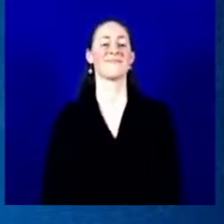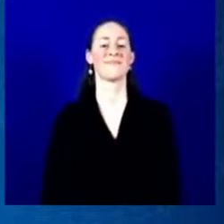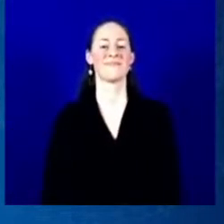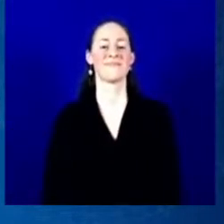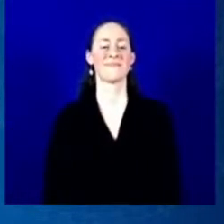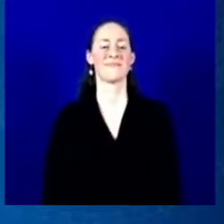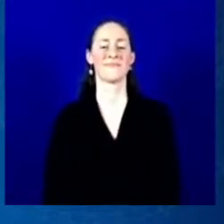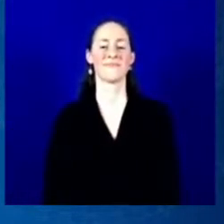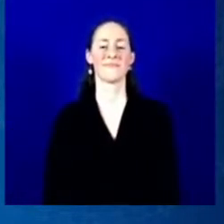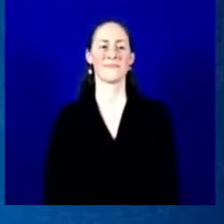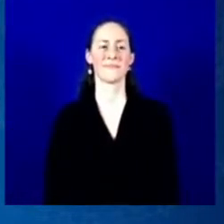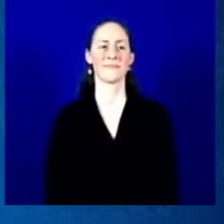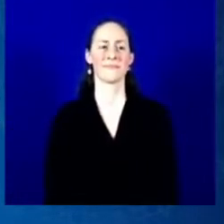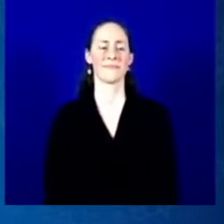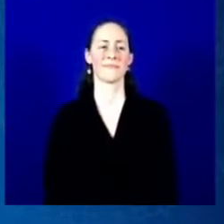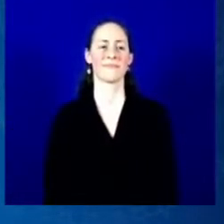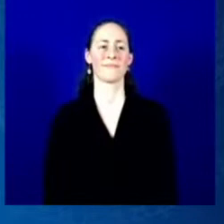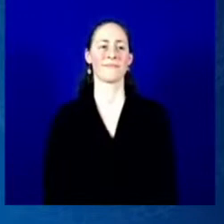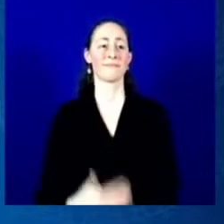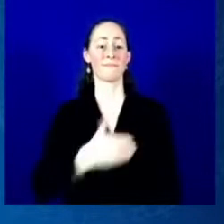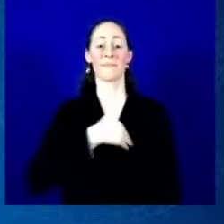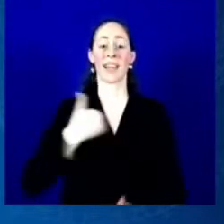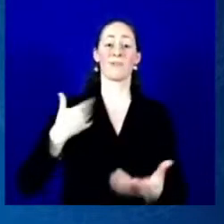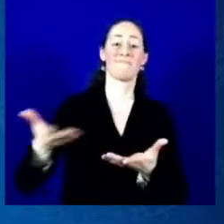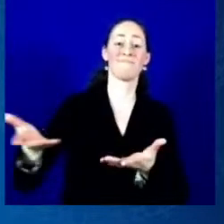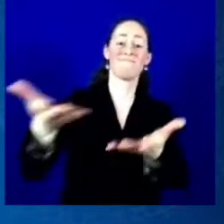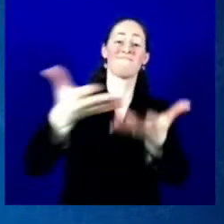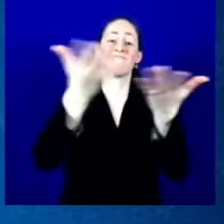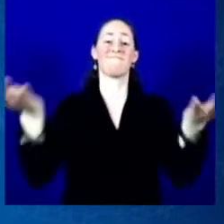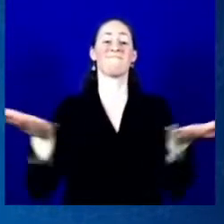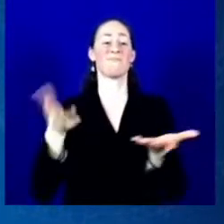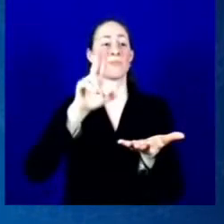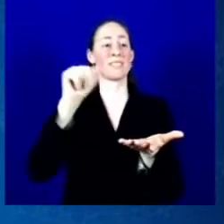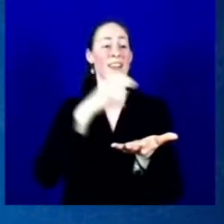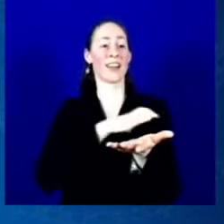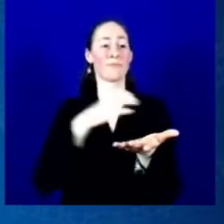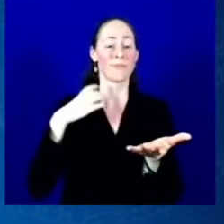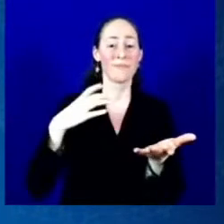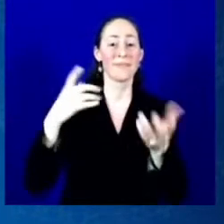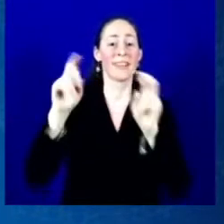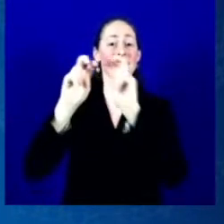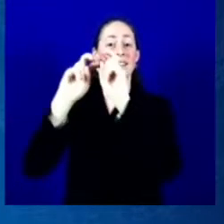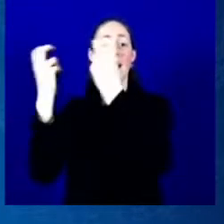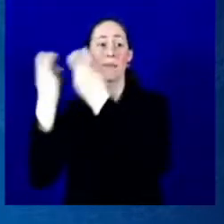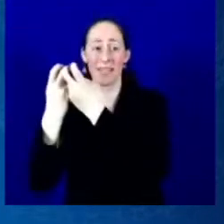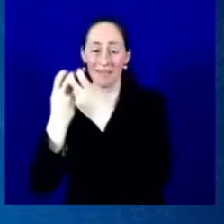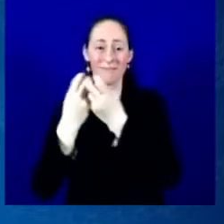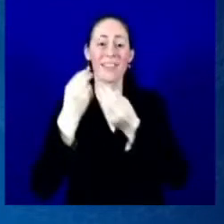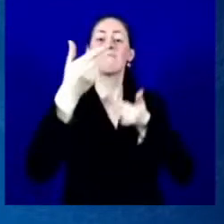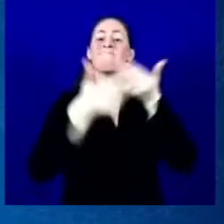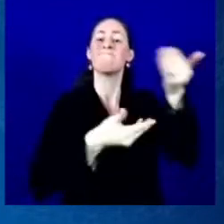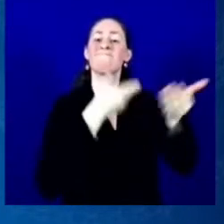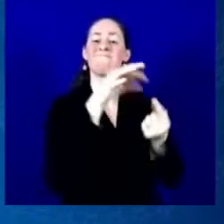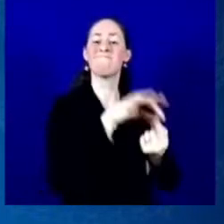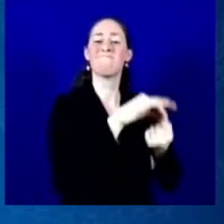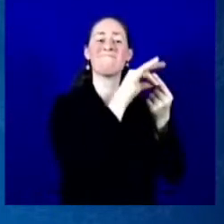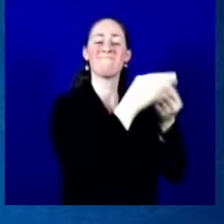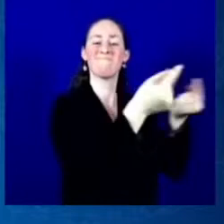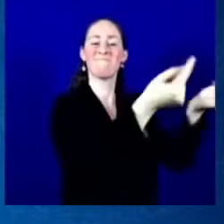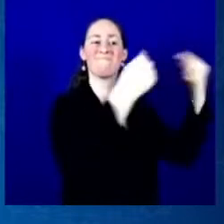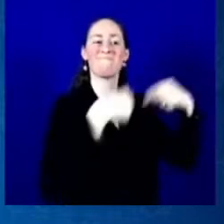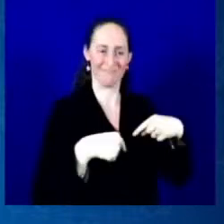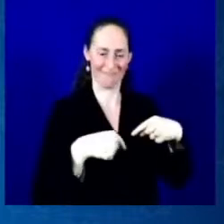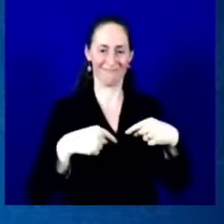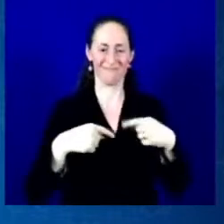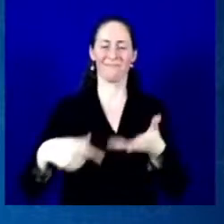members of the United States Congress and the Cabinet, distinguished guests, my fellow Americans. While the